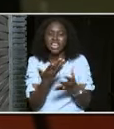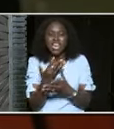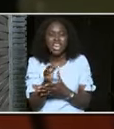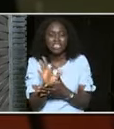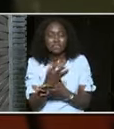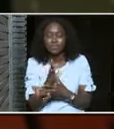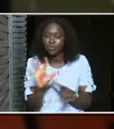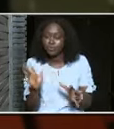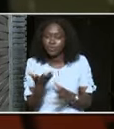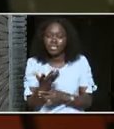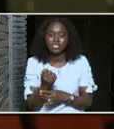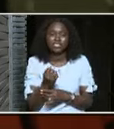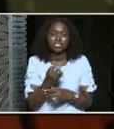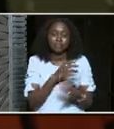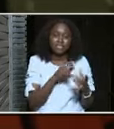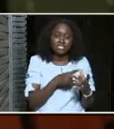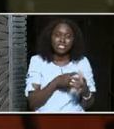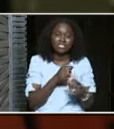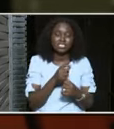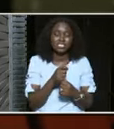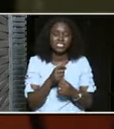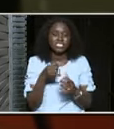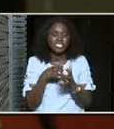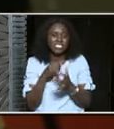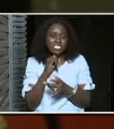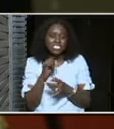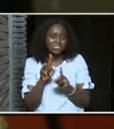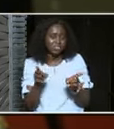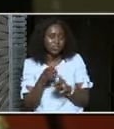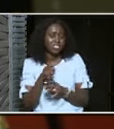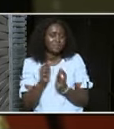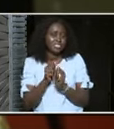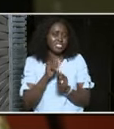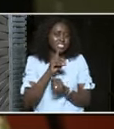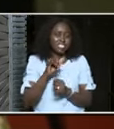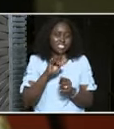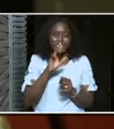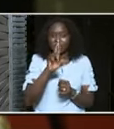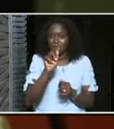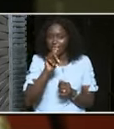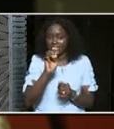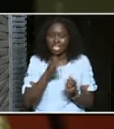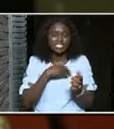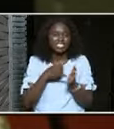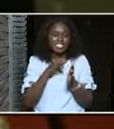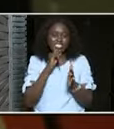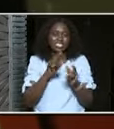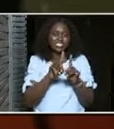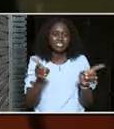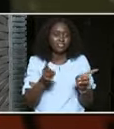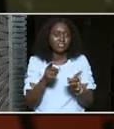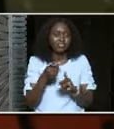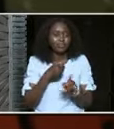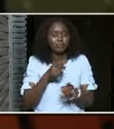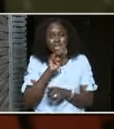the PTA, DTA rate is different with the BDC rate, and it's also different with the Form M